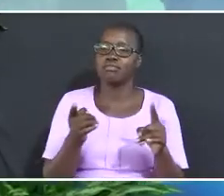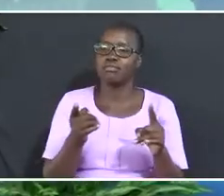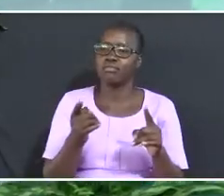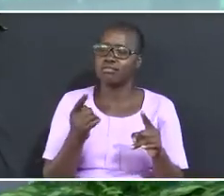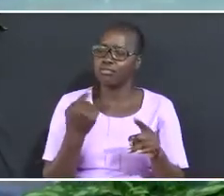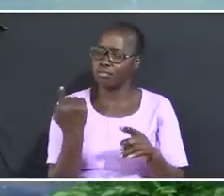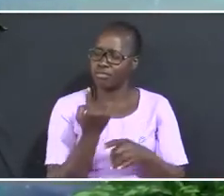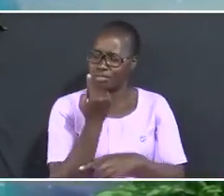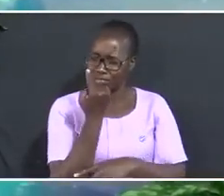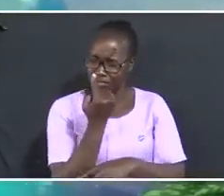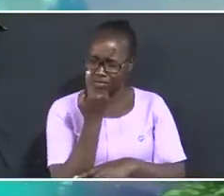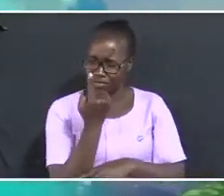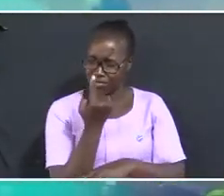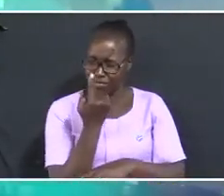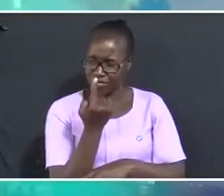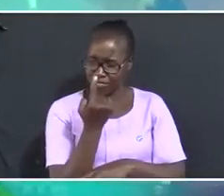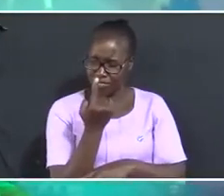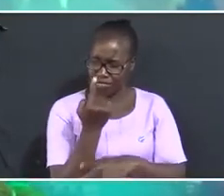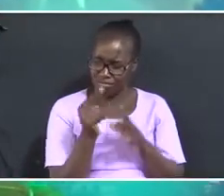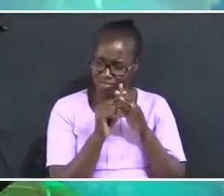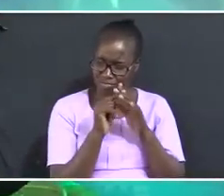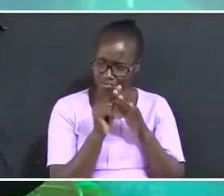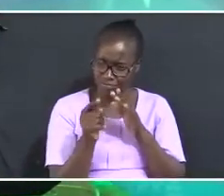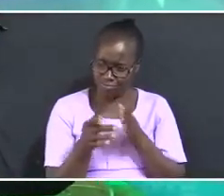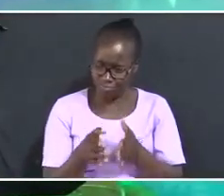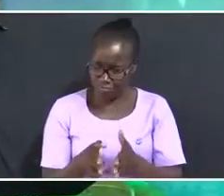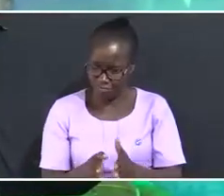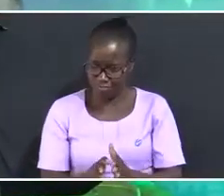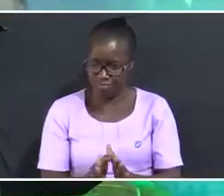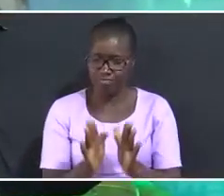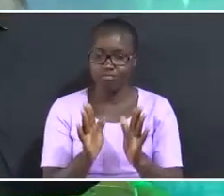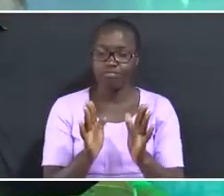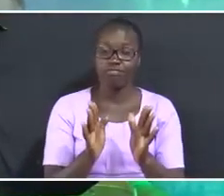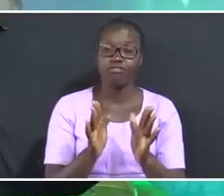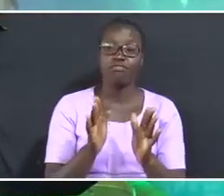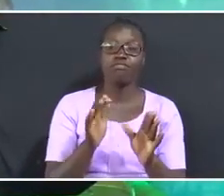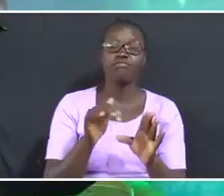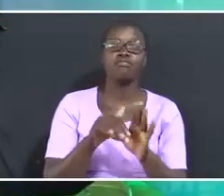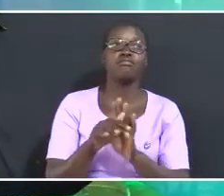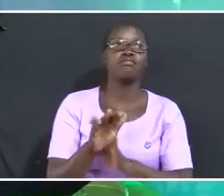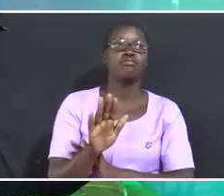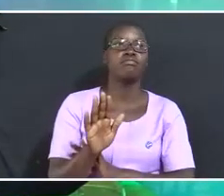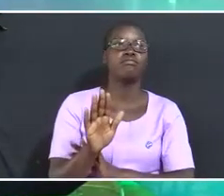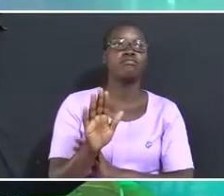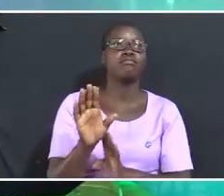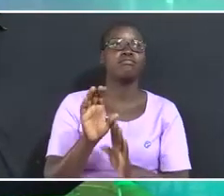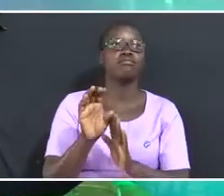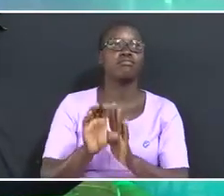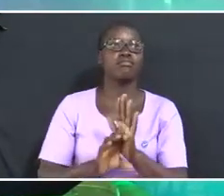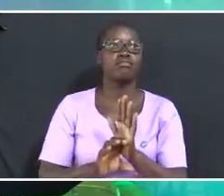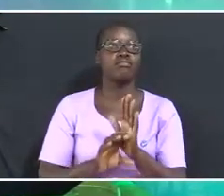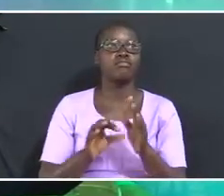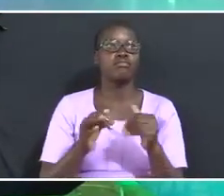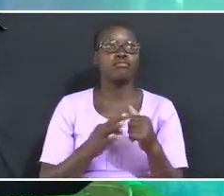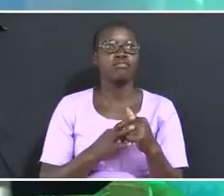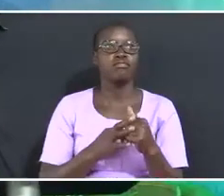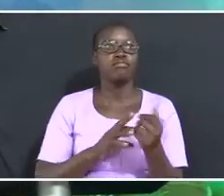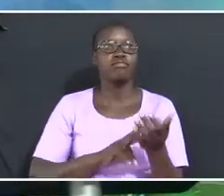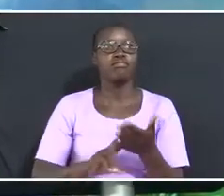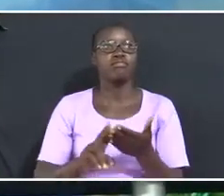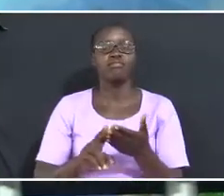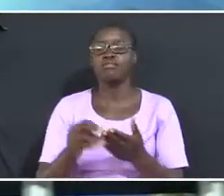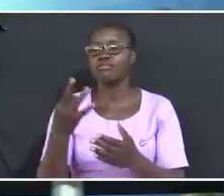one outlet. And this outlet is in there, chapter 8,